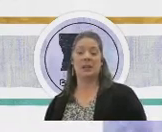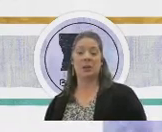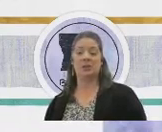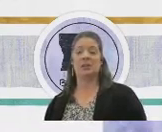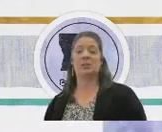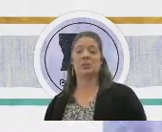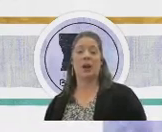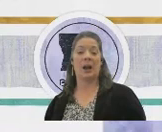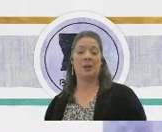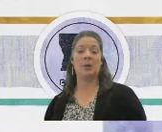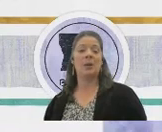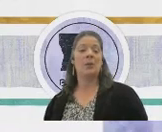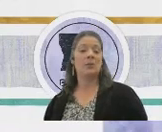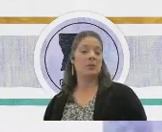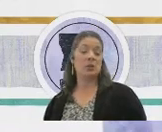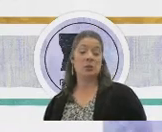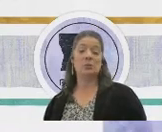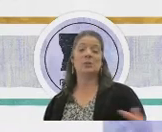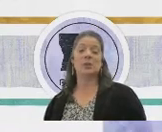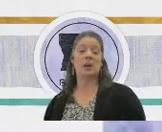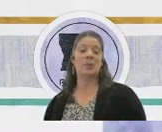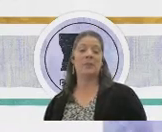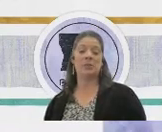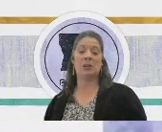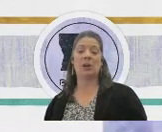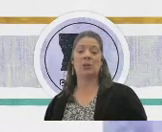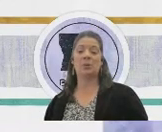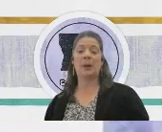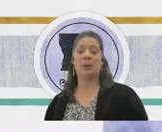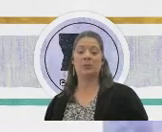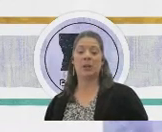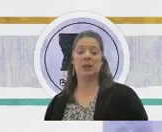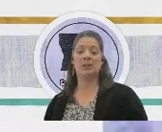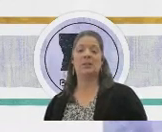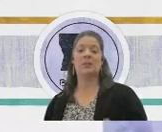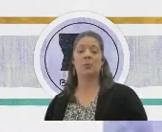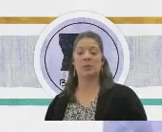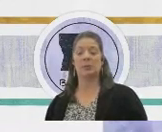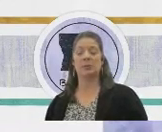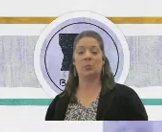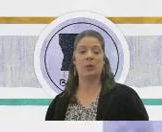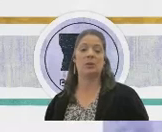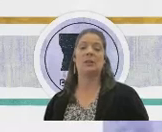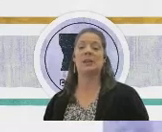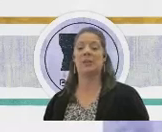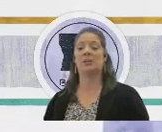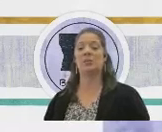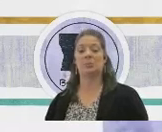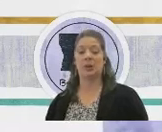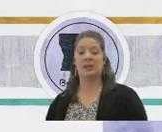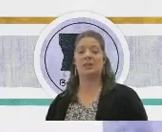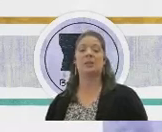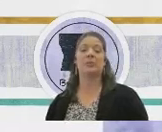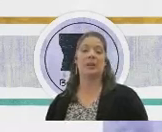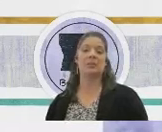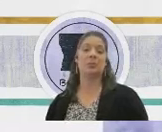the state laws that describe the use of the child care criminal background check. And then of course, Bulletin 137,